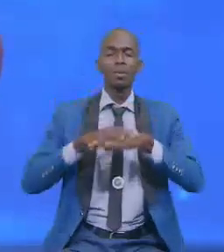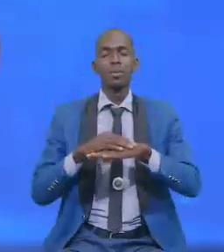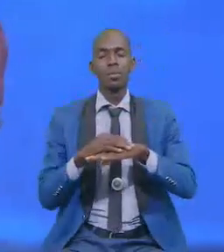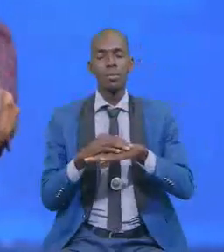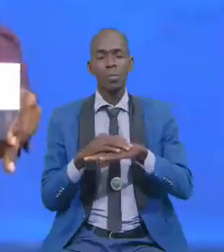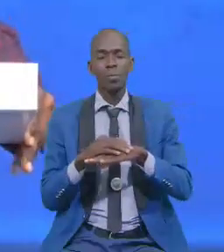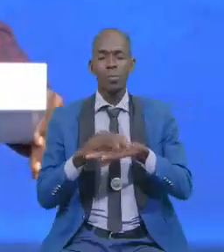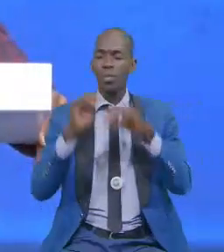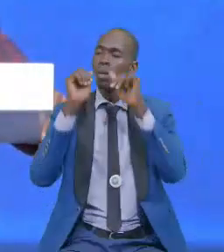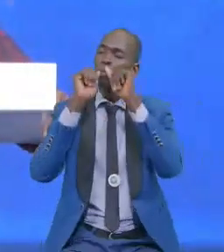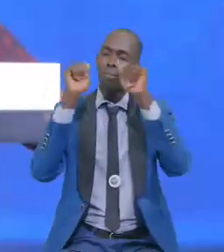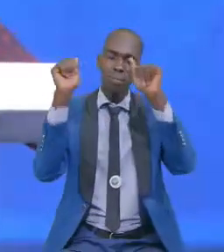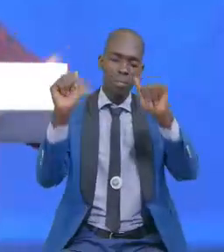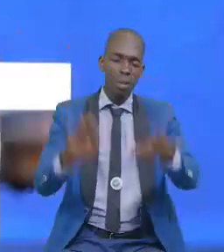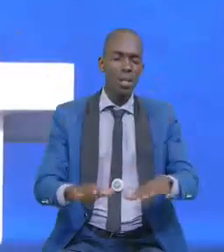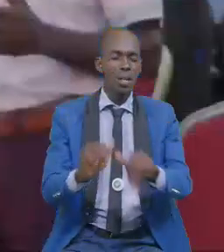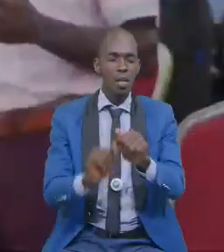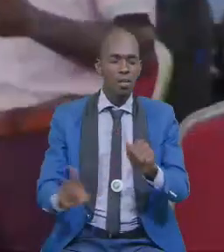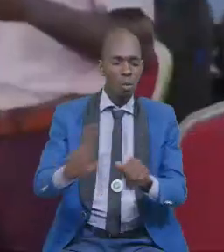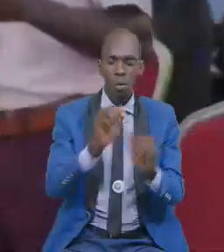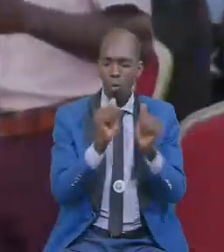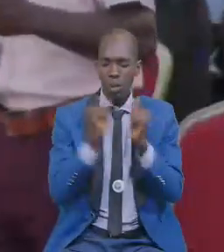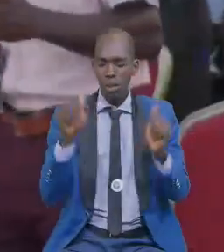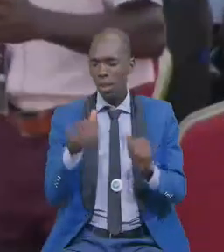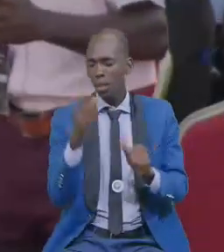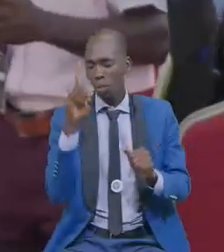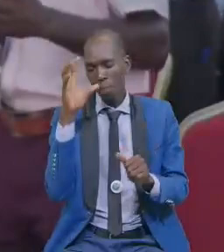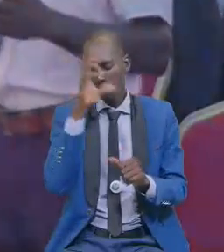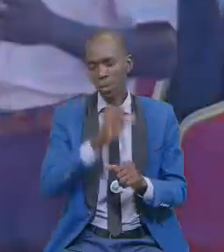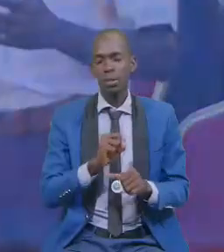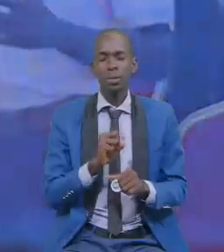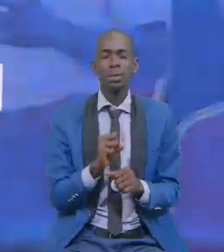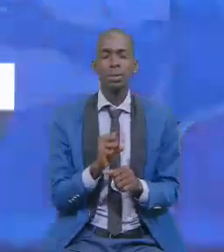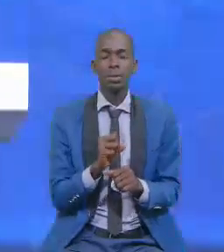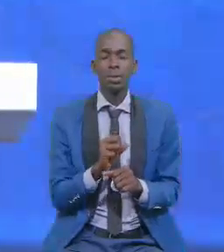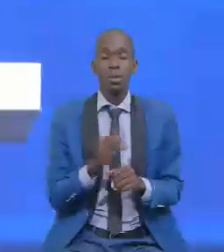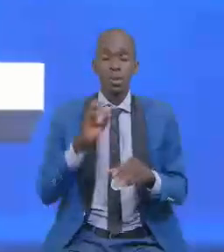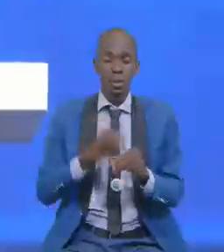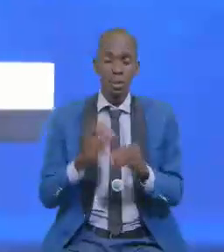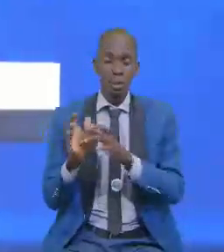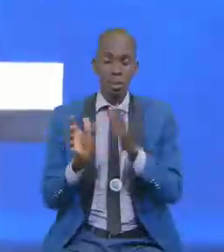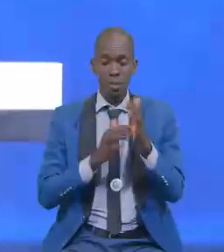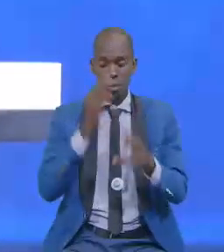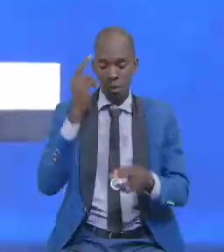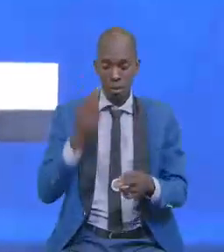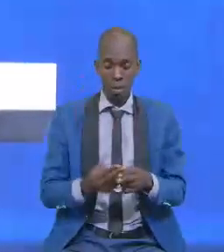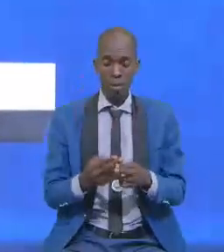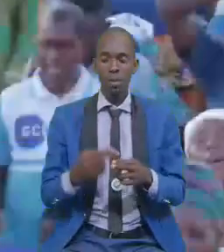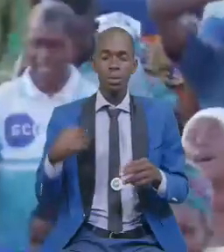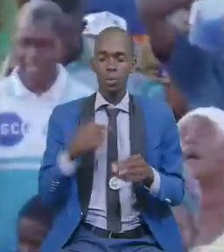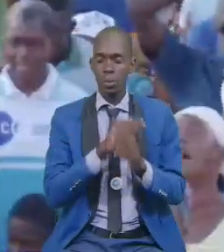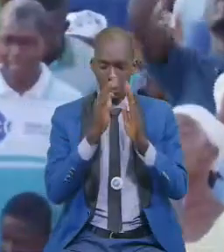Bless everyone without exception. In Jesus' mighty name we